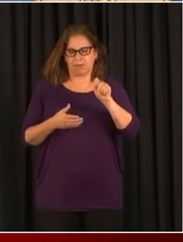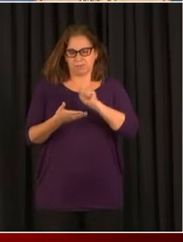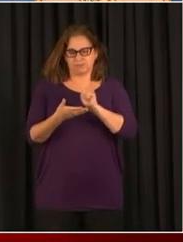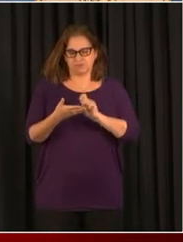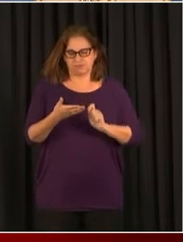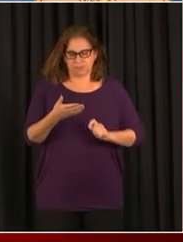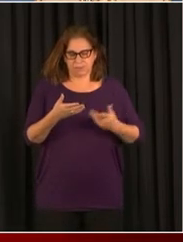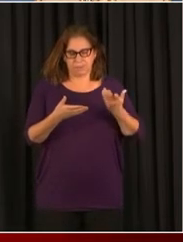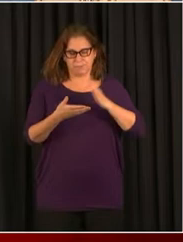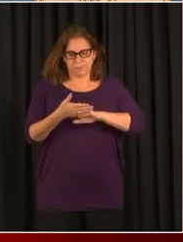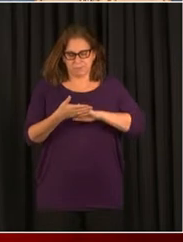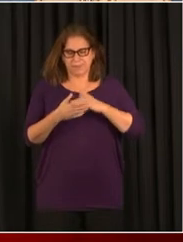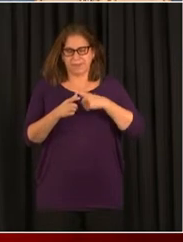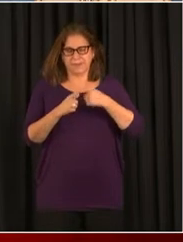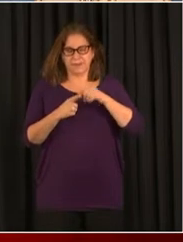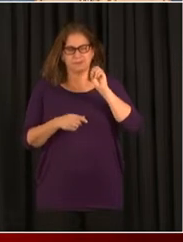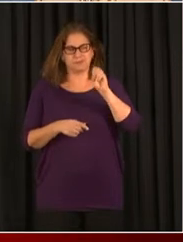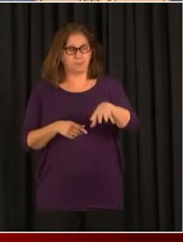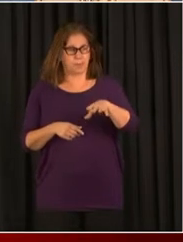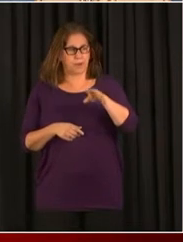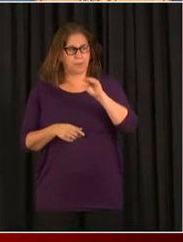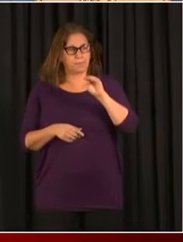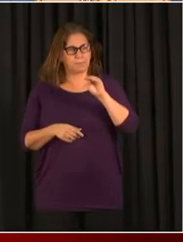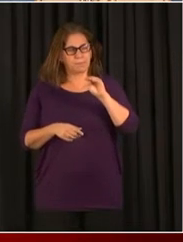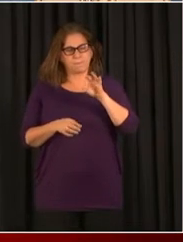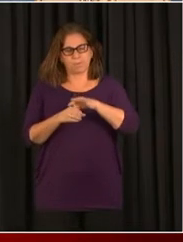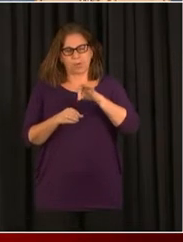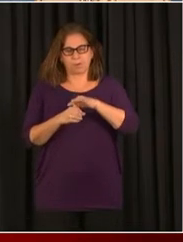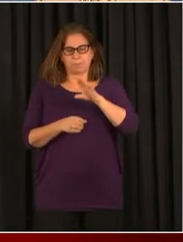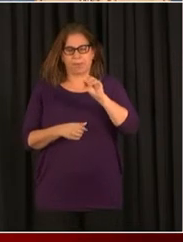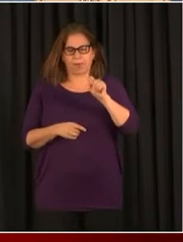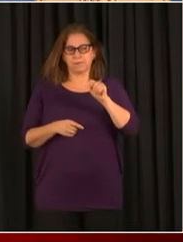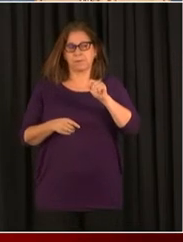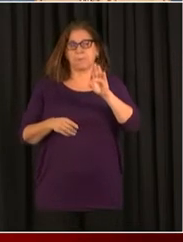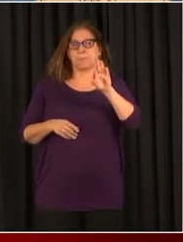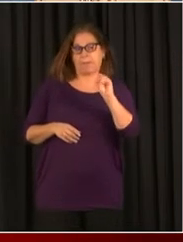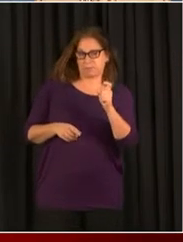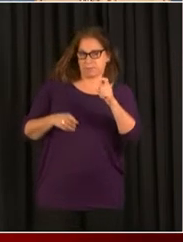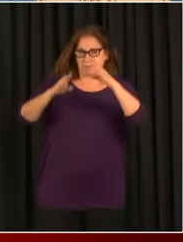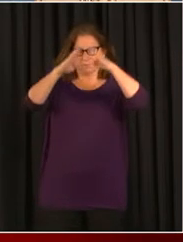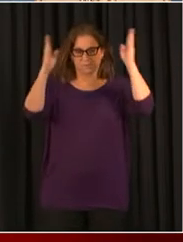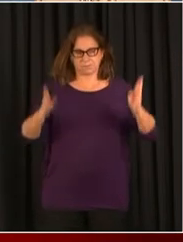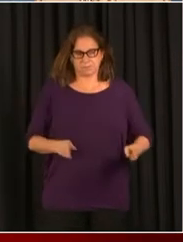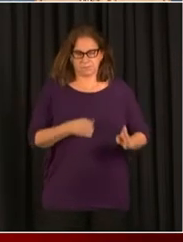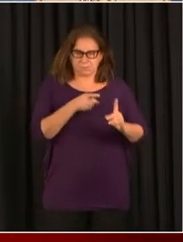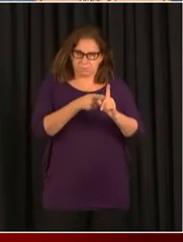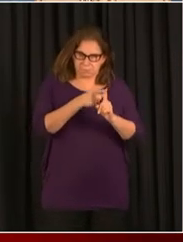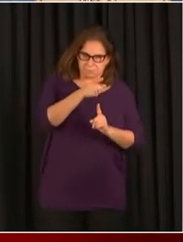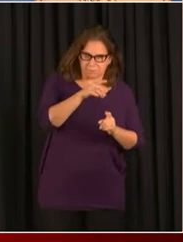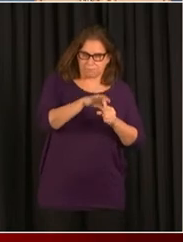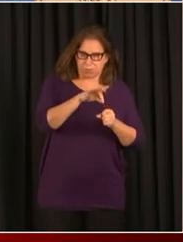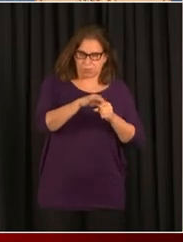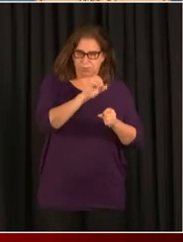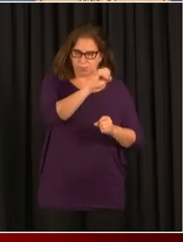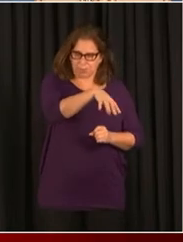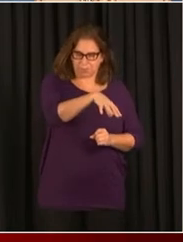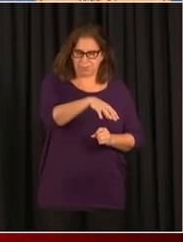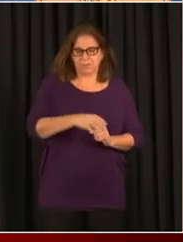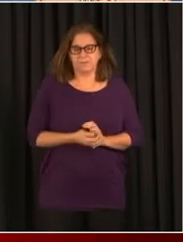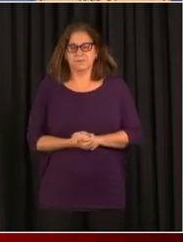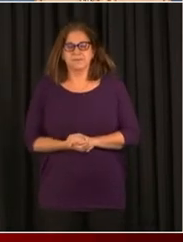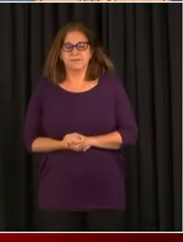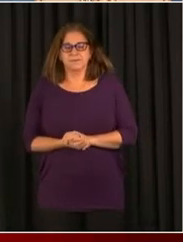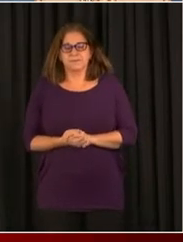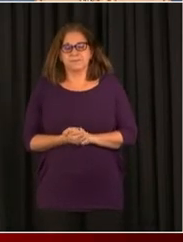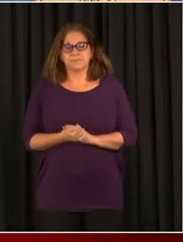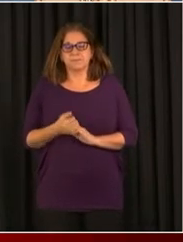continue to do that as well. But starting tomorrow, you can go in person to our early vote center to